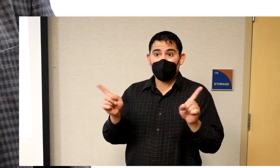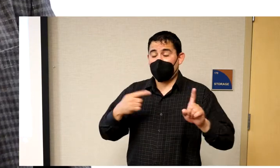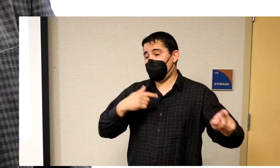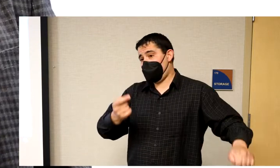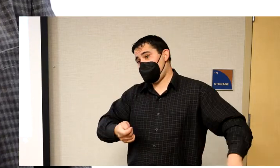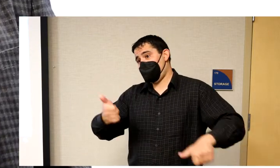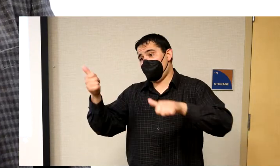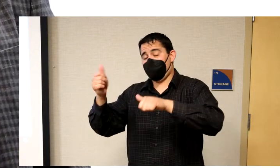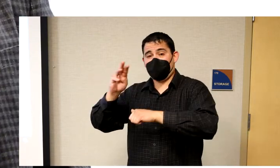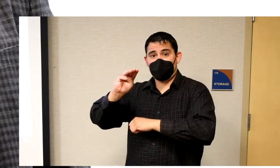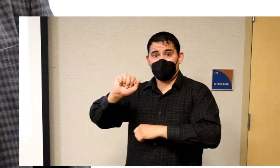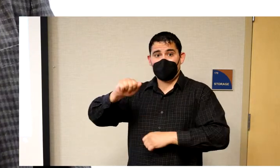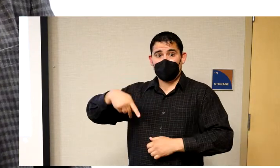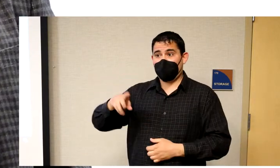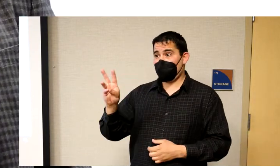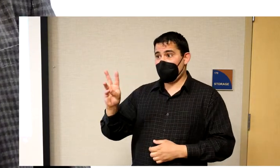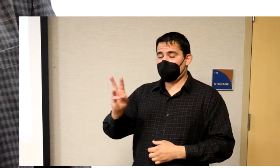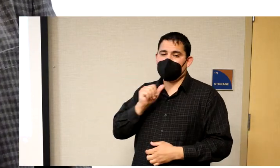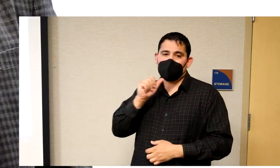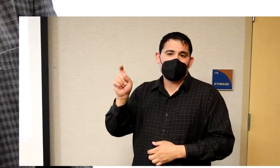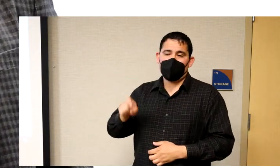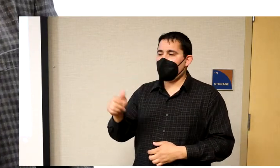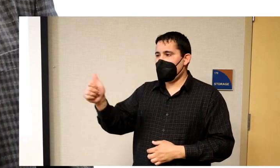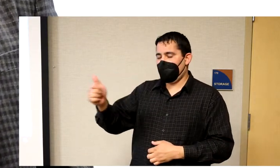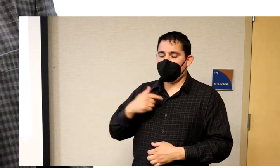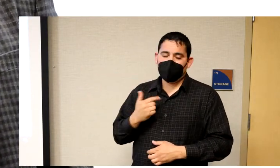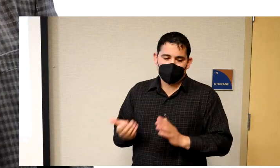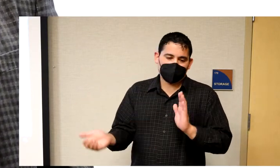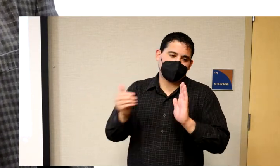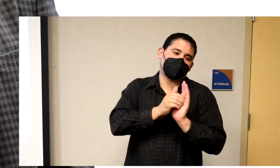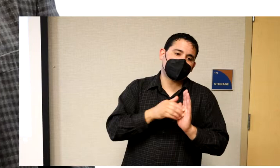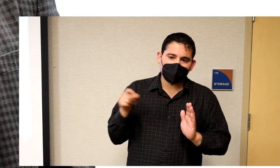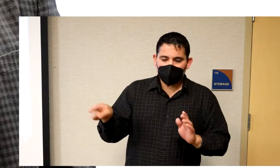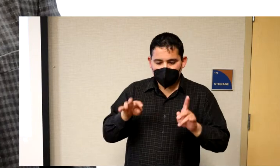you all, then you don't need to have him go through that exercise.